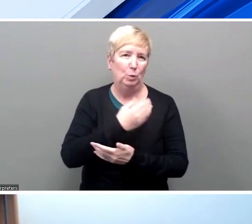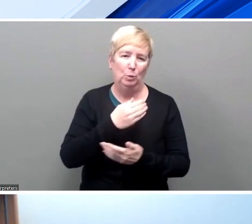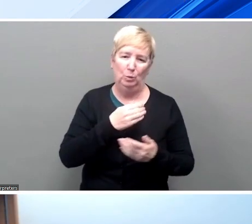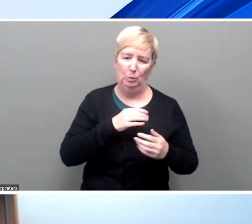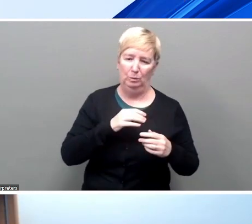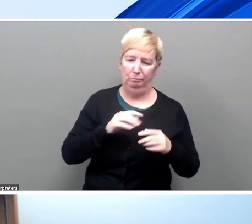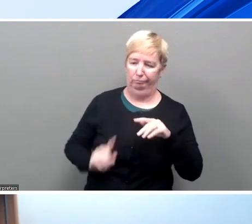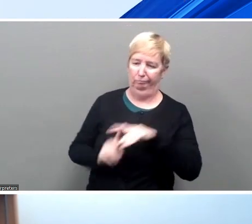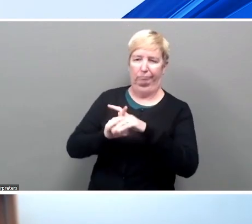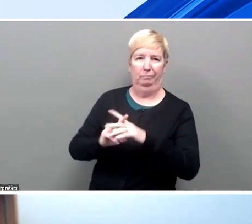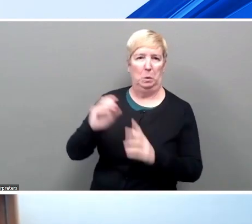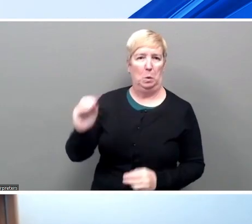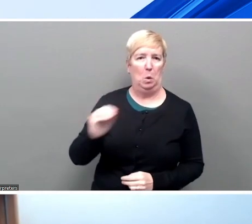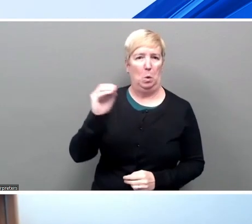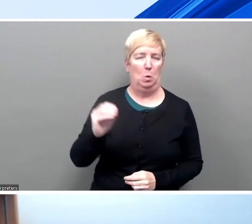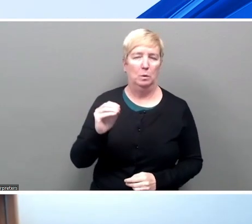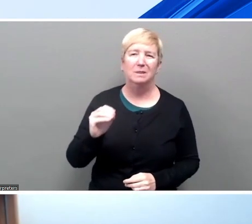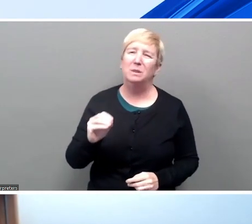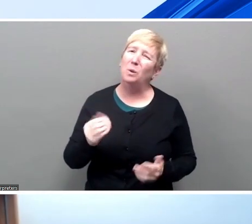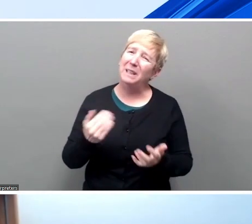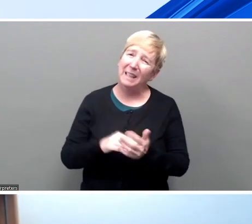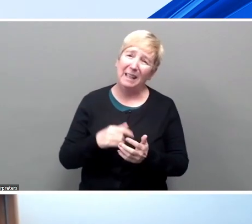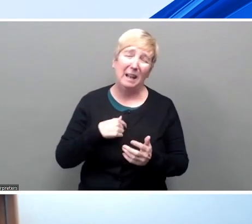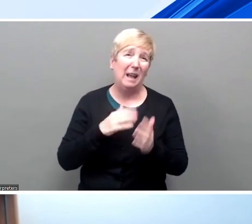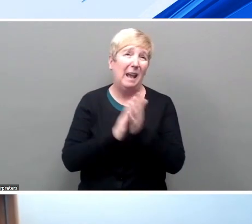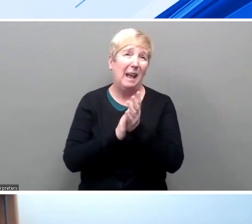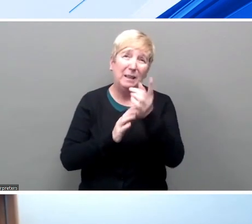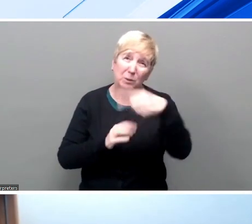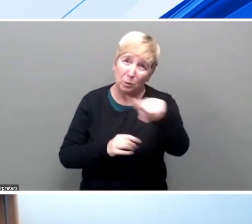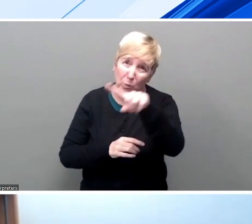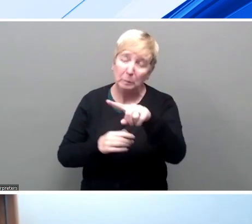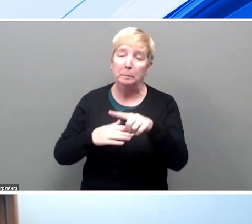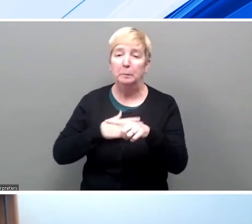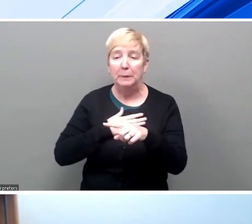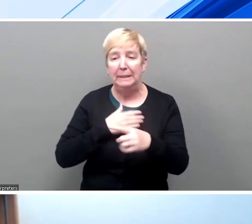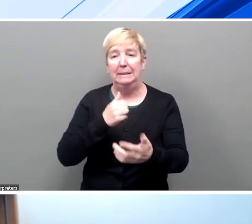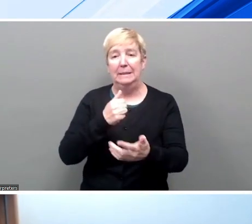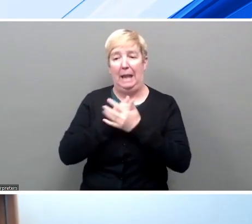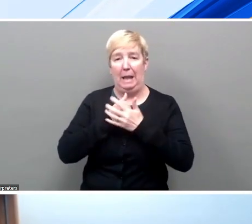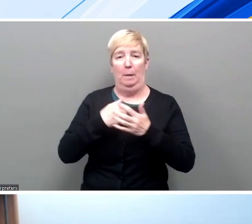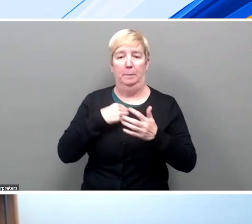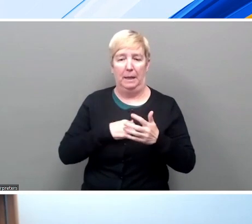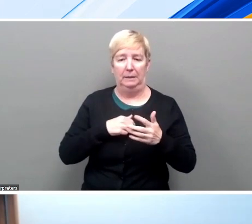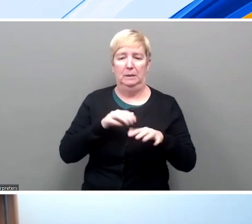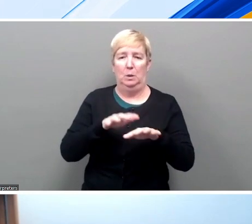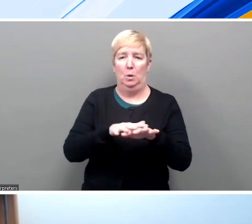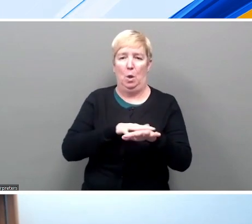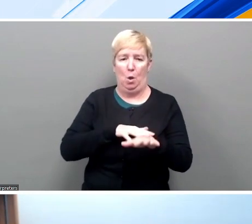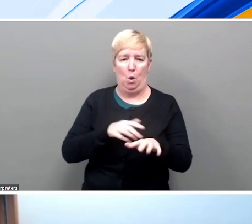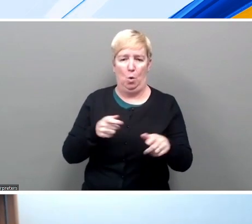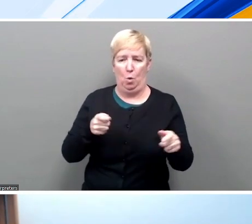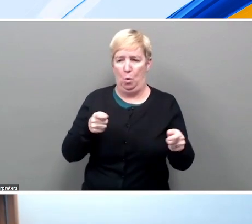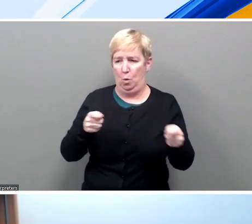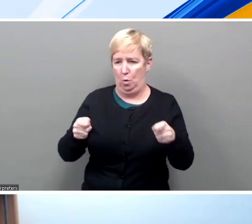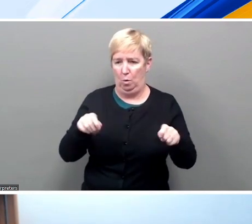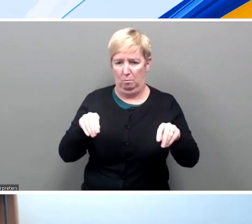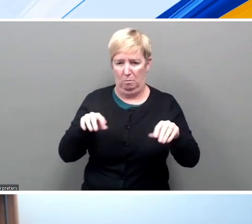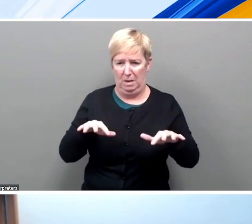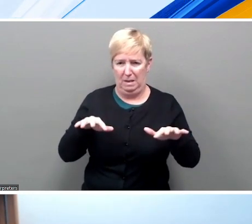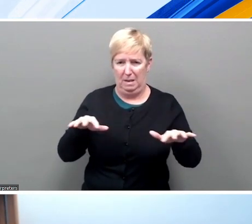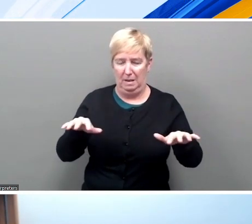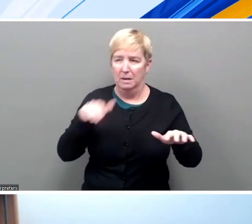in time, I really want to ask all New Mexicans to help us slow down the